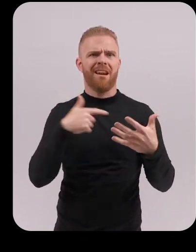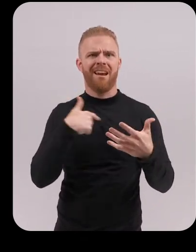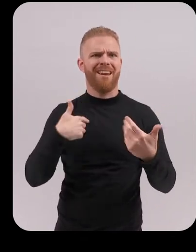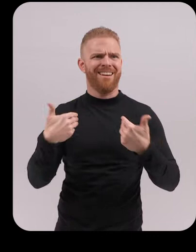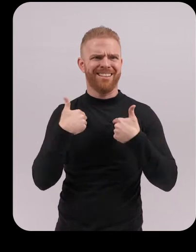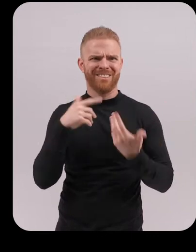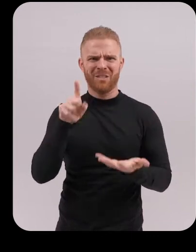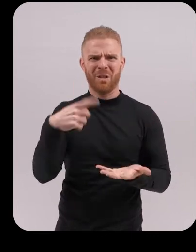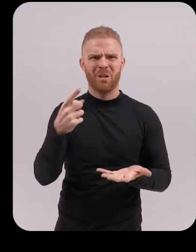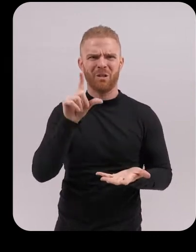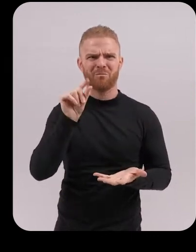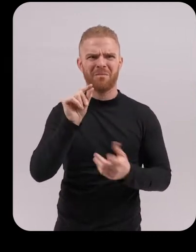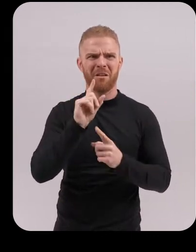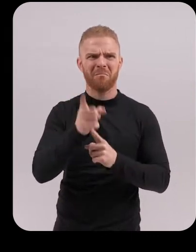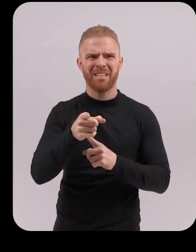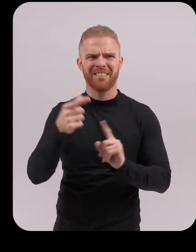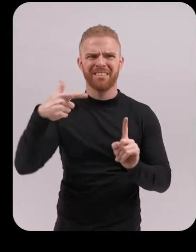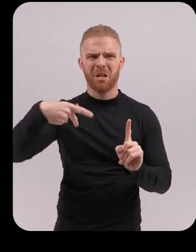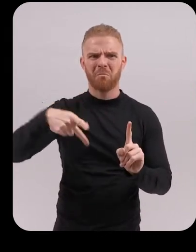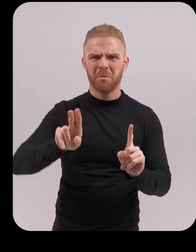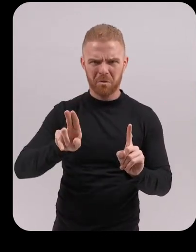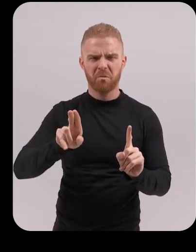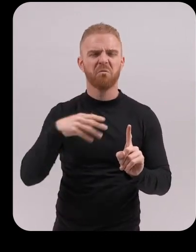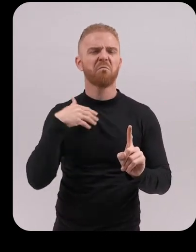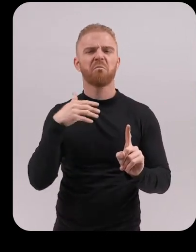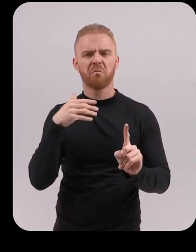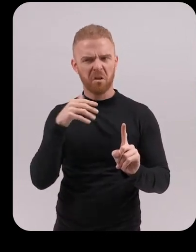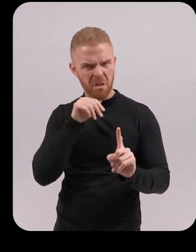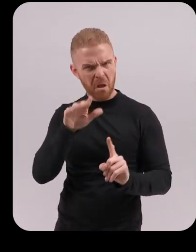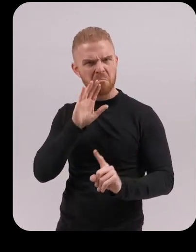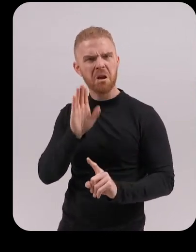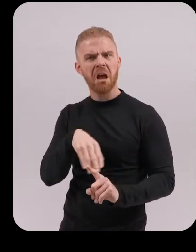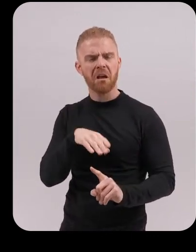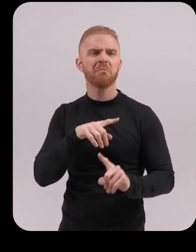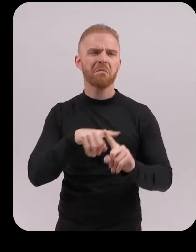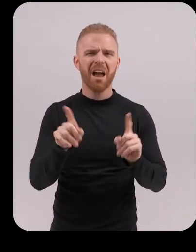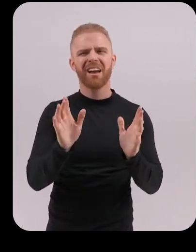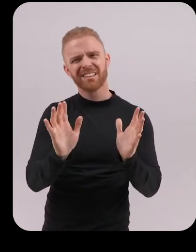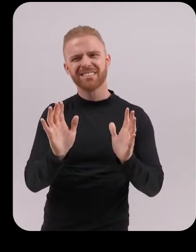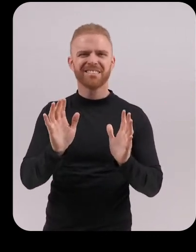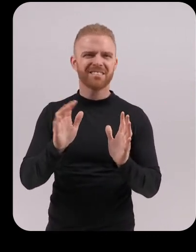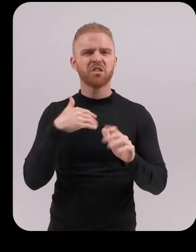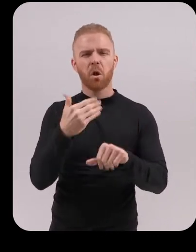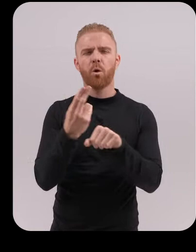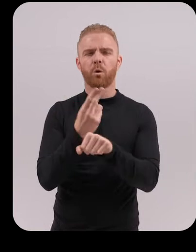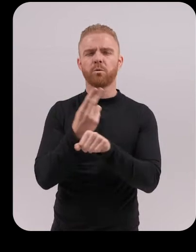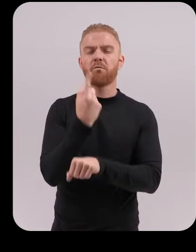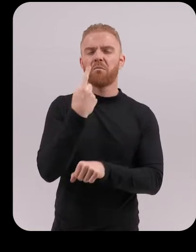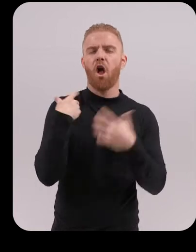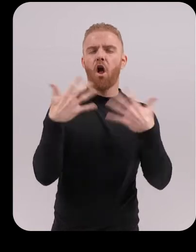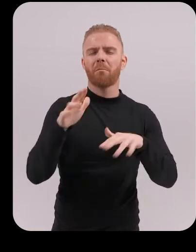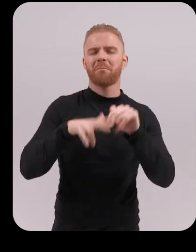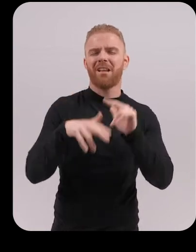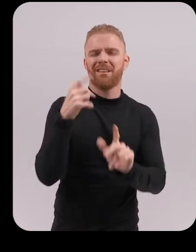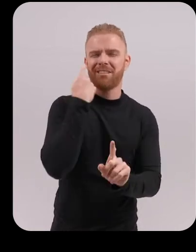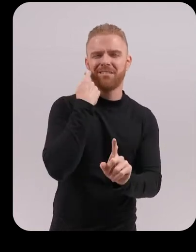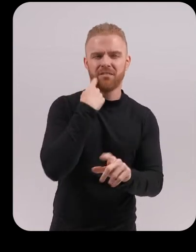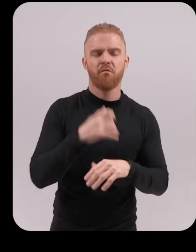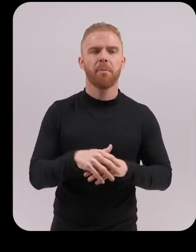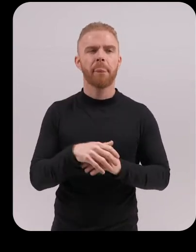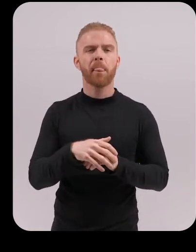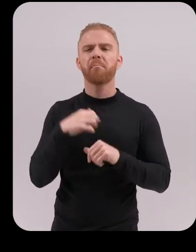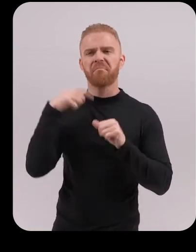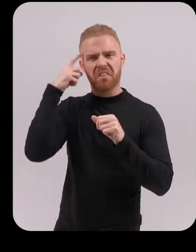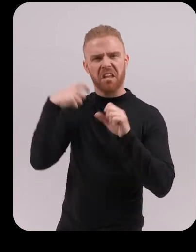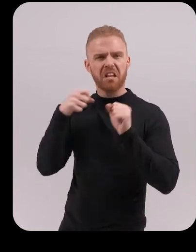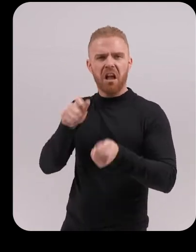here. It's about 20 minutes on a GPU. It's not too bad. It's not too bad, but even so, I'm going to use one that I built earlier. Well, I think we can do a